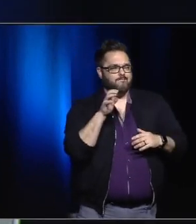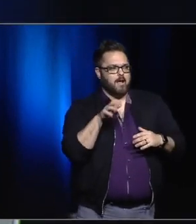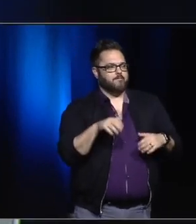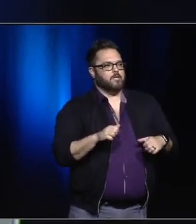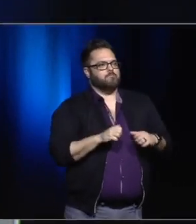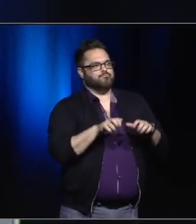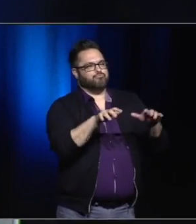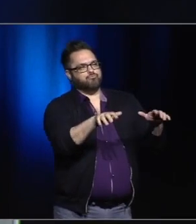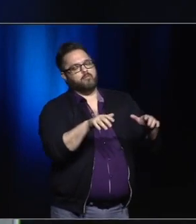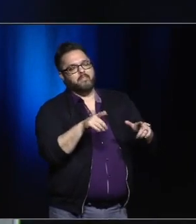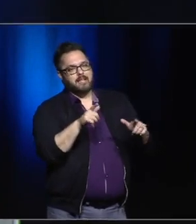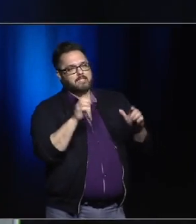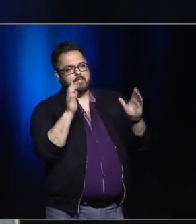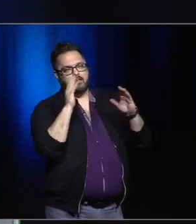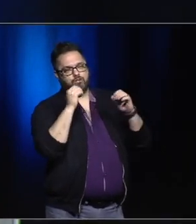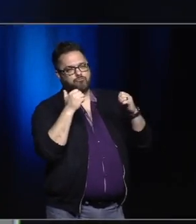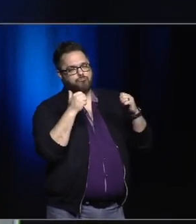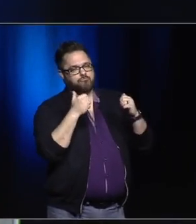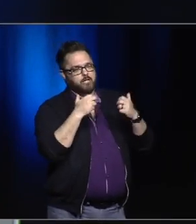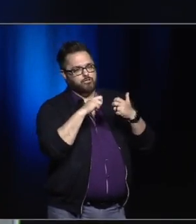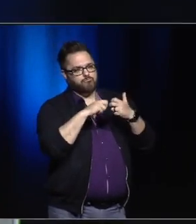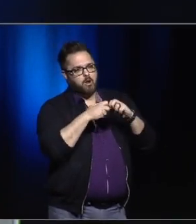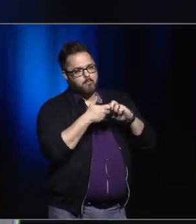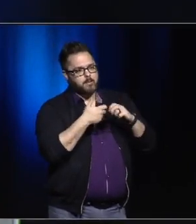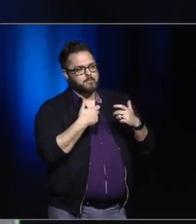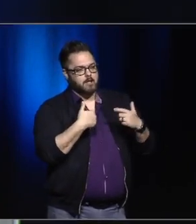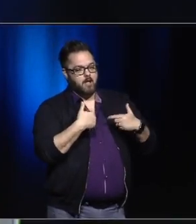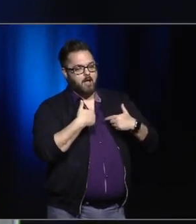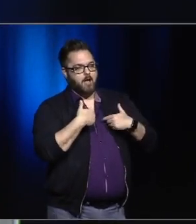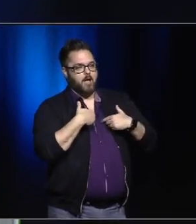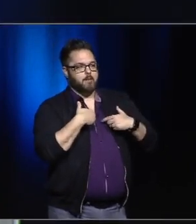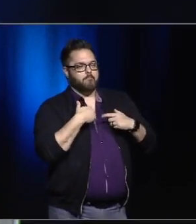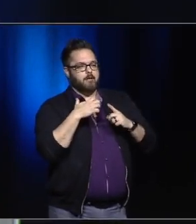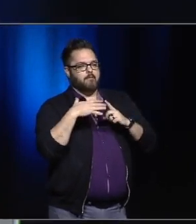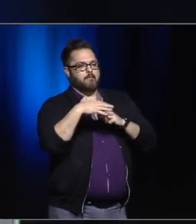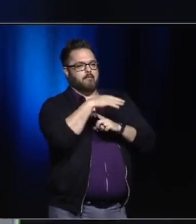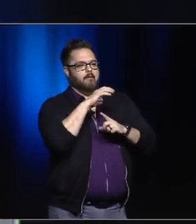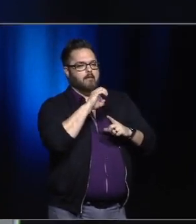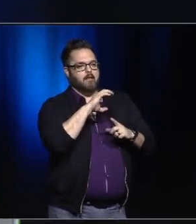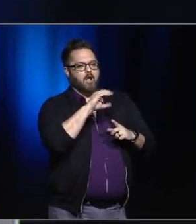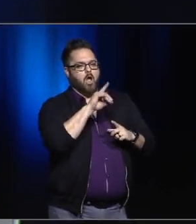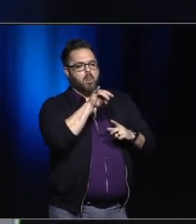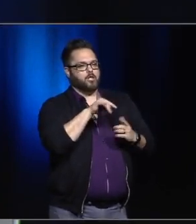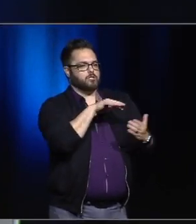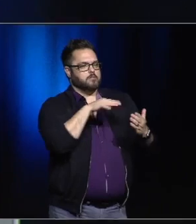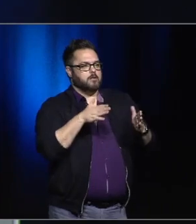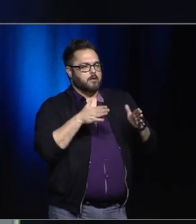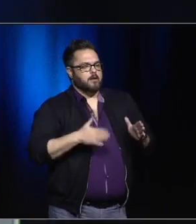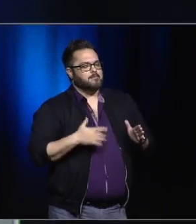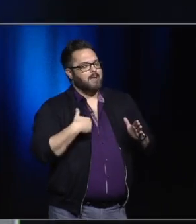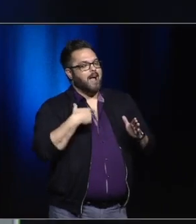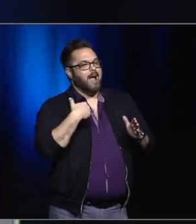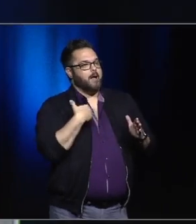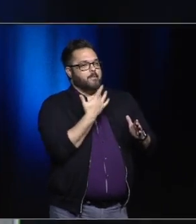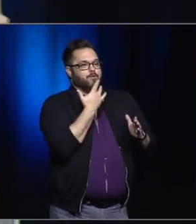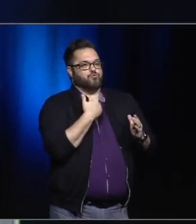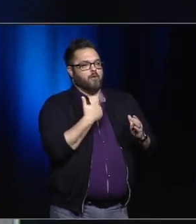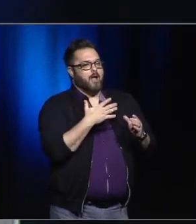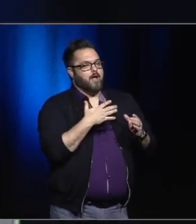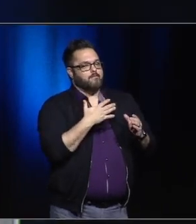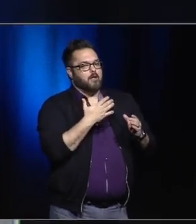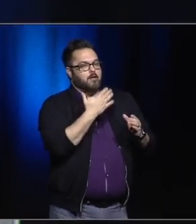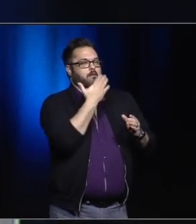in trouble. I'm an ecologist, and so for me, it's about having a functional population of a